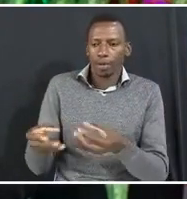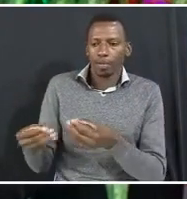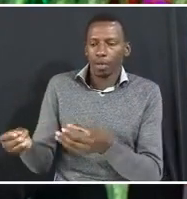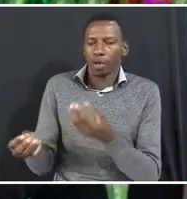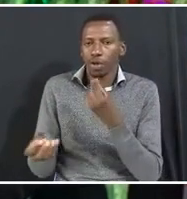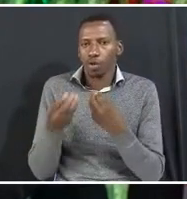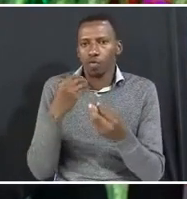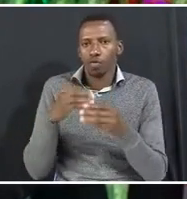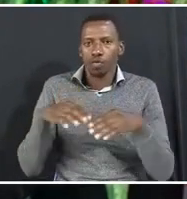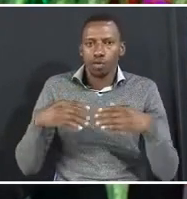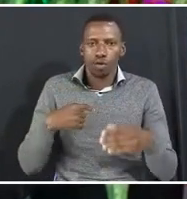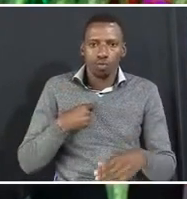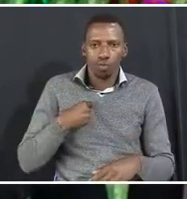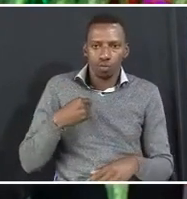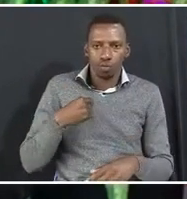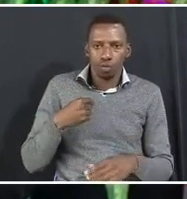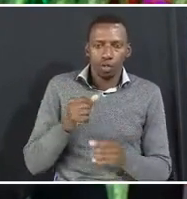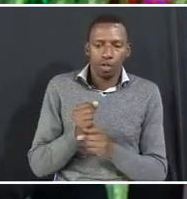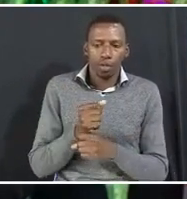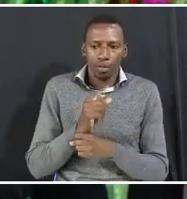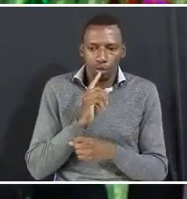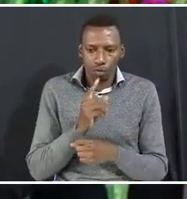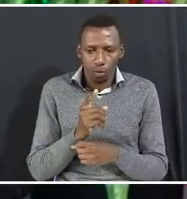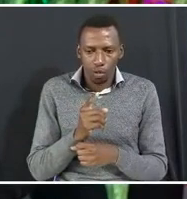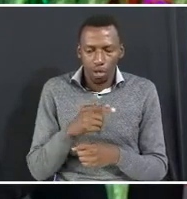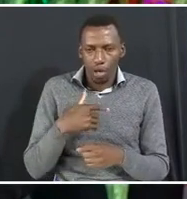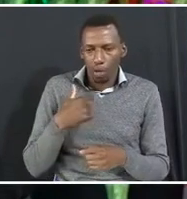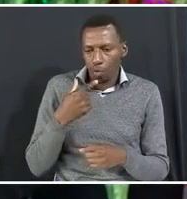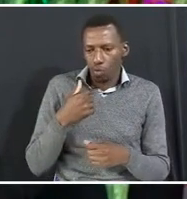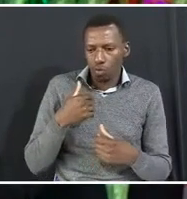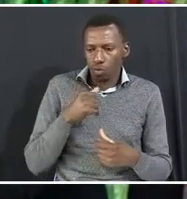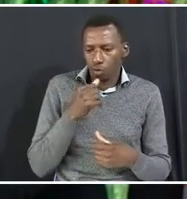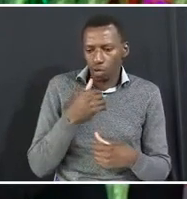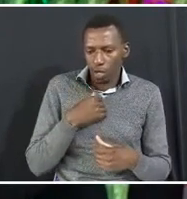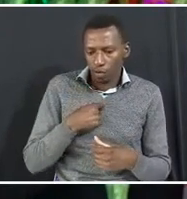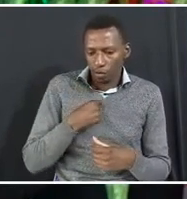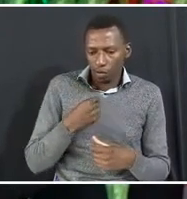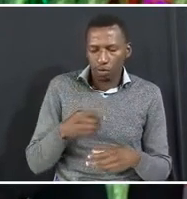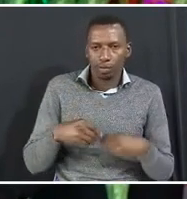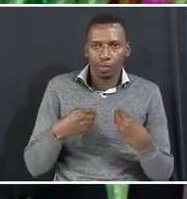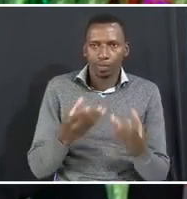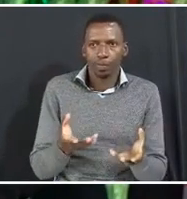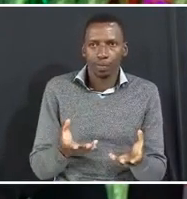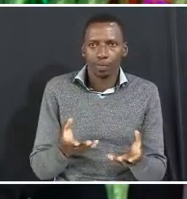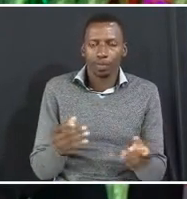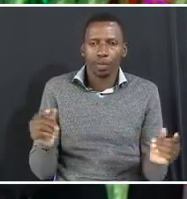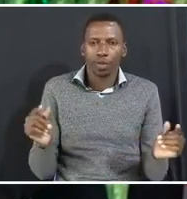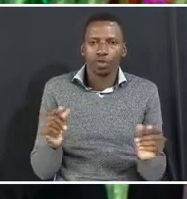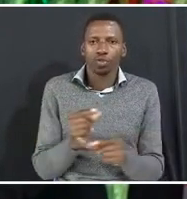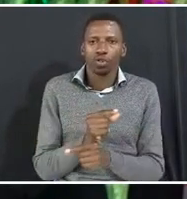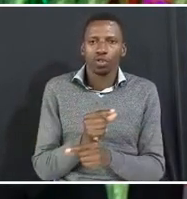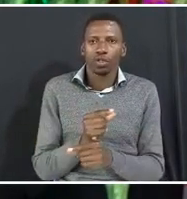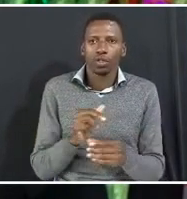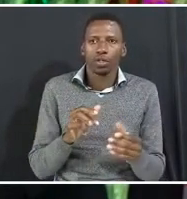clothes to ensure that we clothe the naked. In short and in brief, it actually